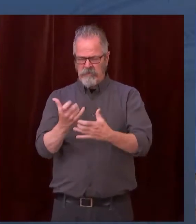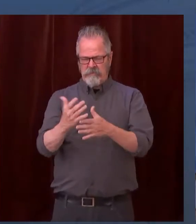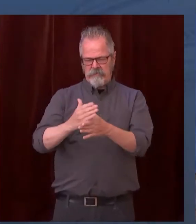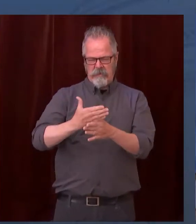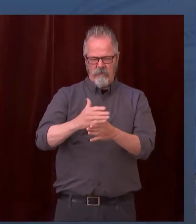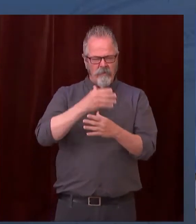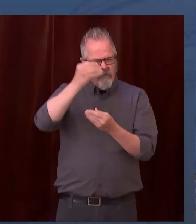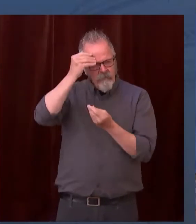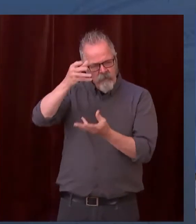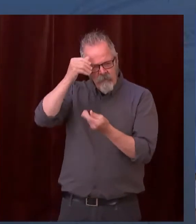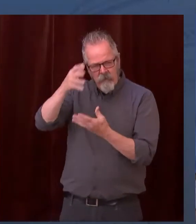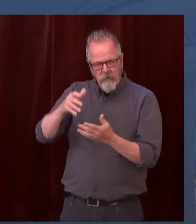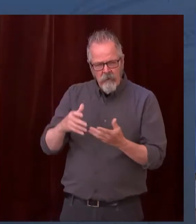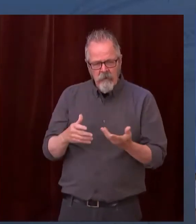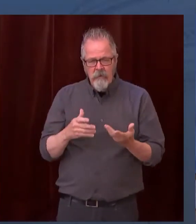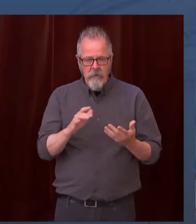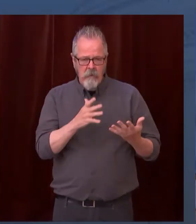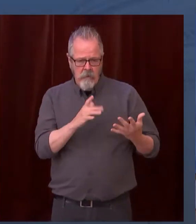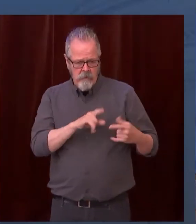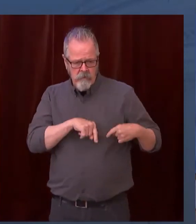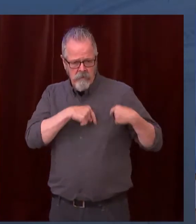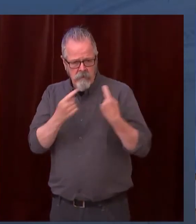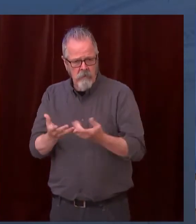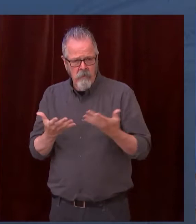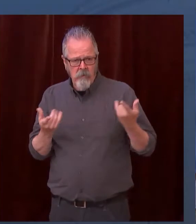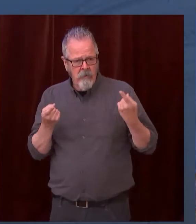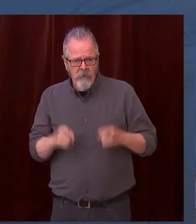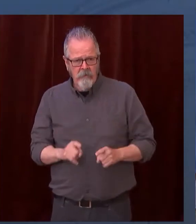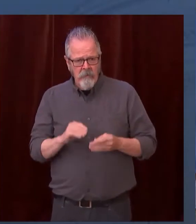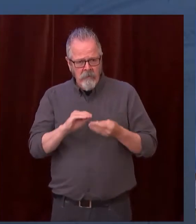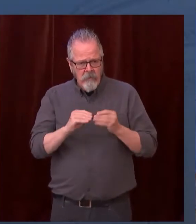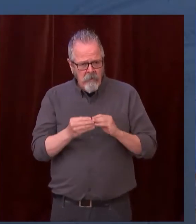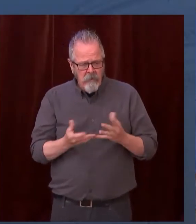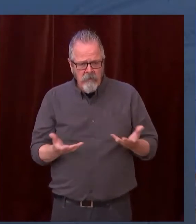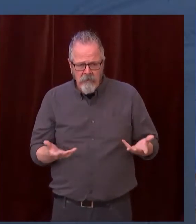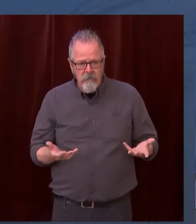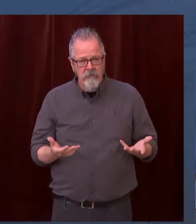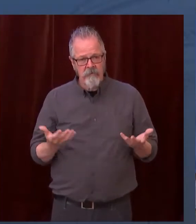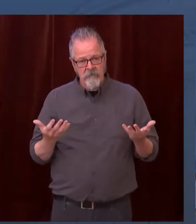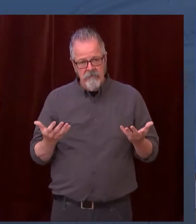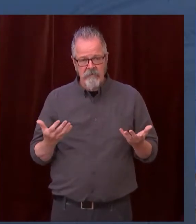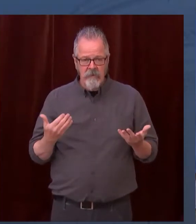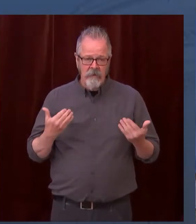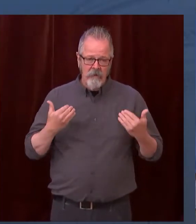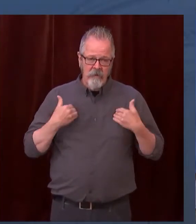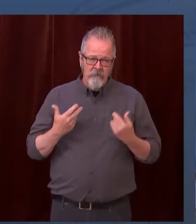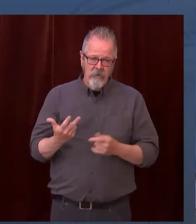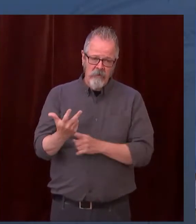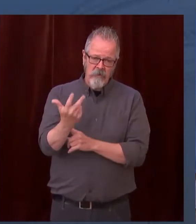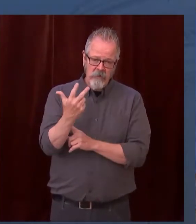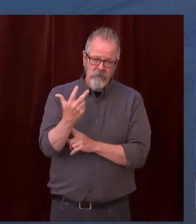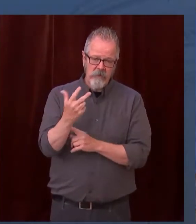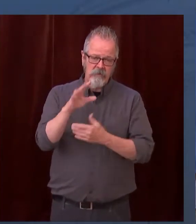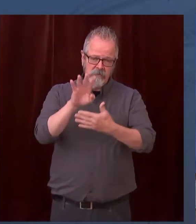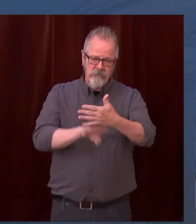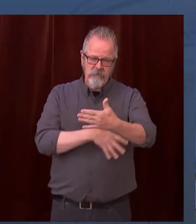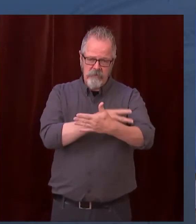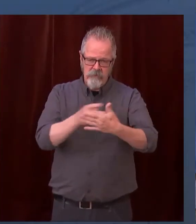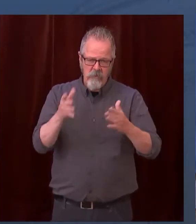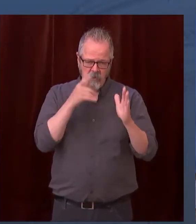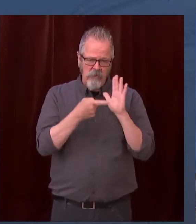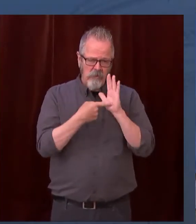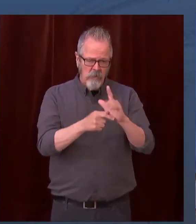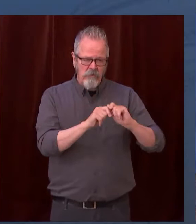this virus in our state. Now we know that there are many states in our country today that are